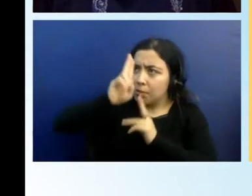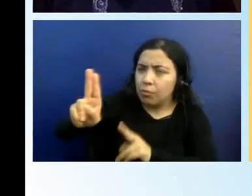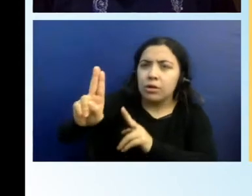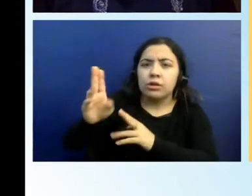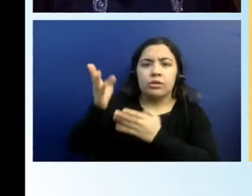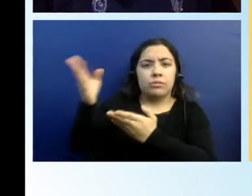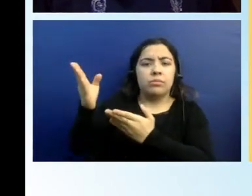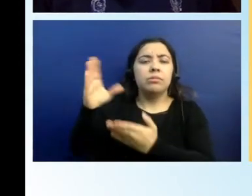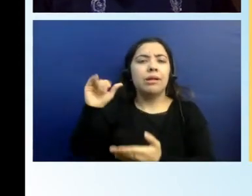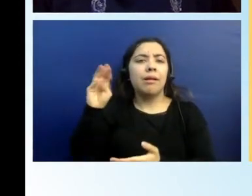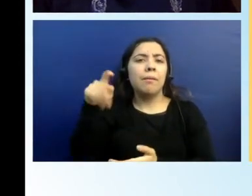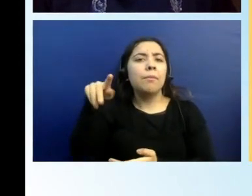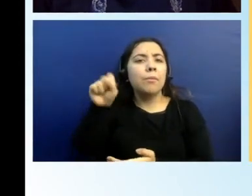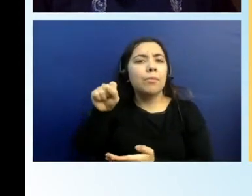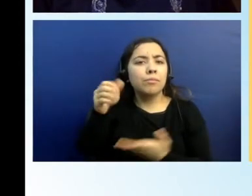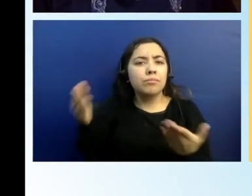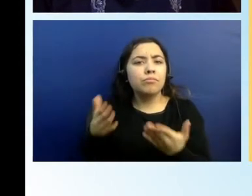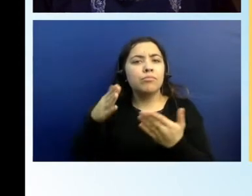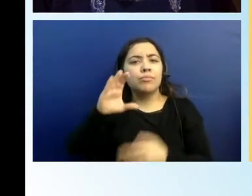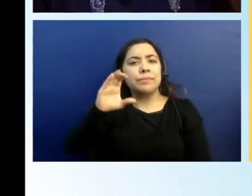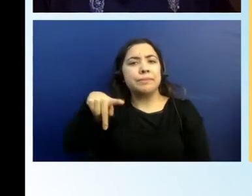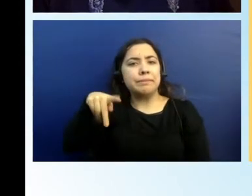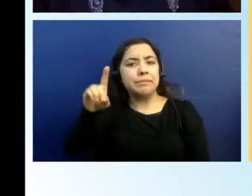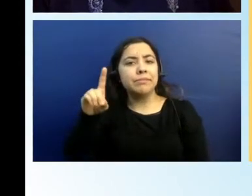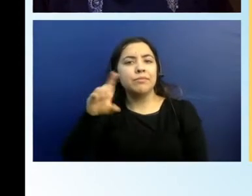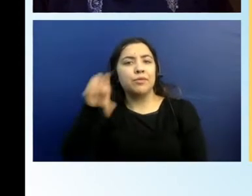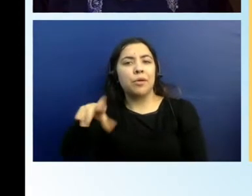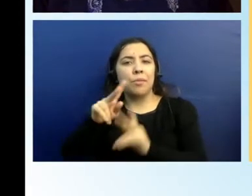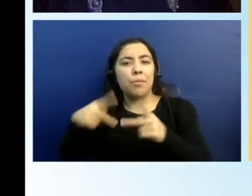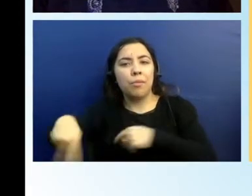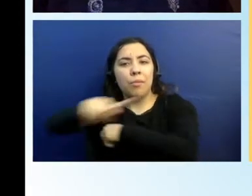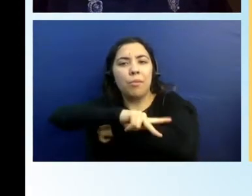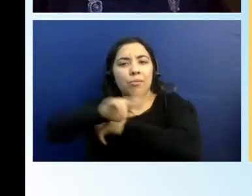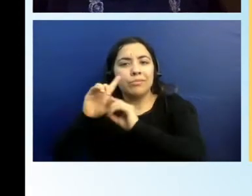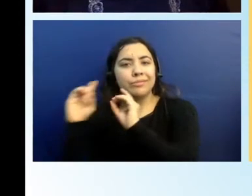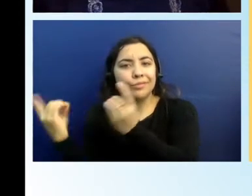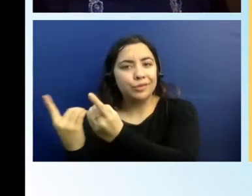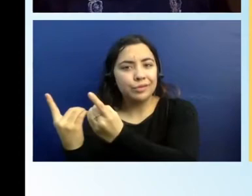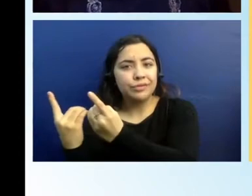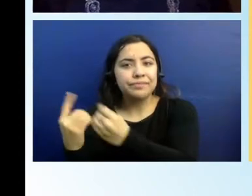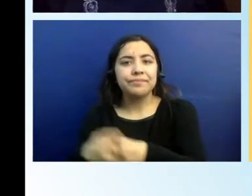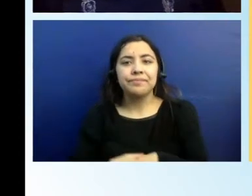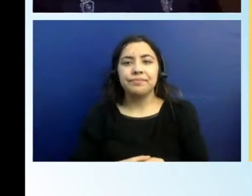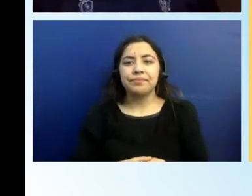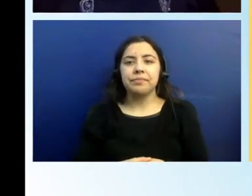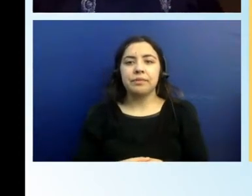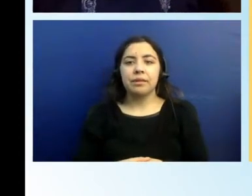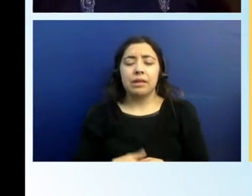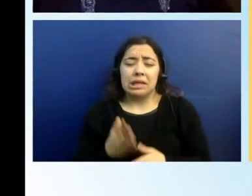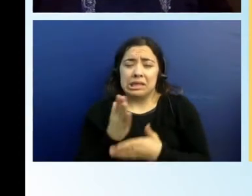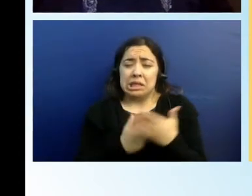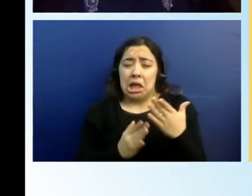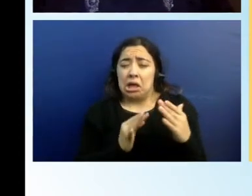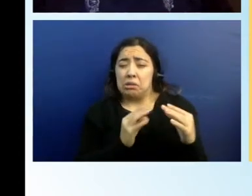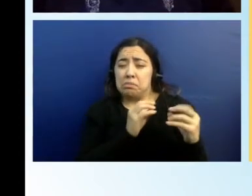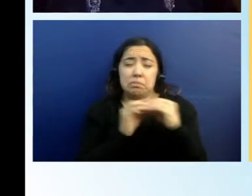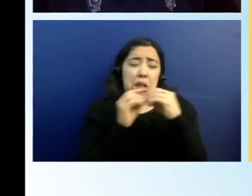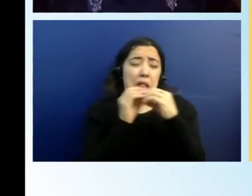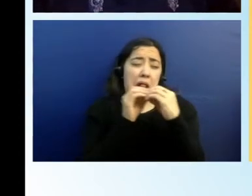Campos in the Chicago Park District. And there was some arguing at the time,